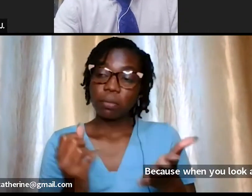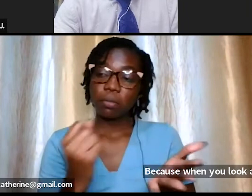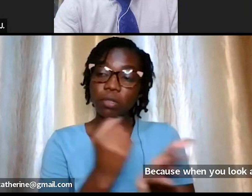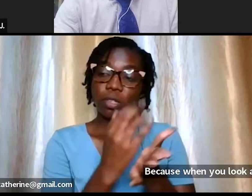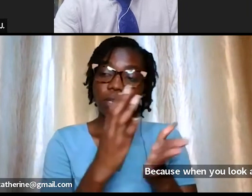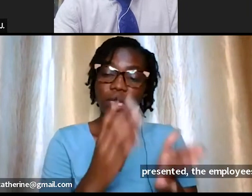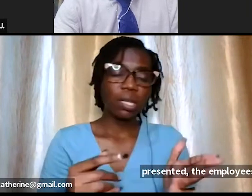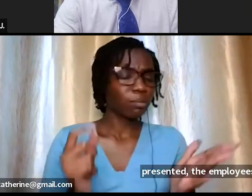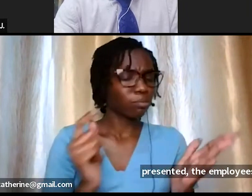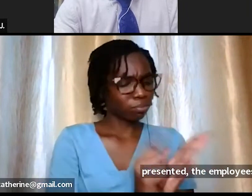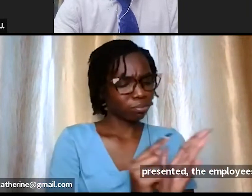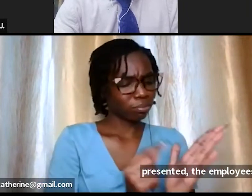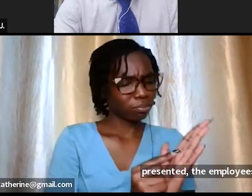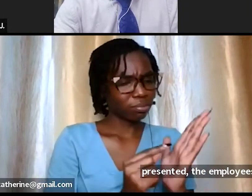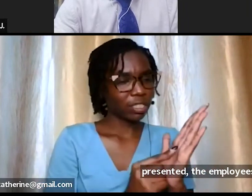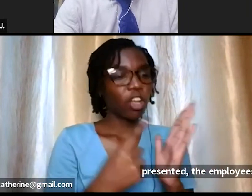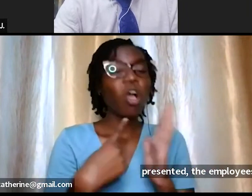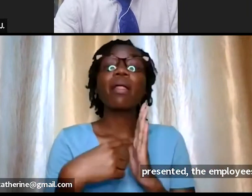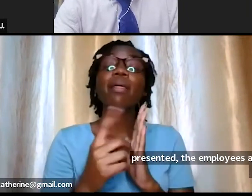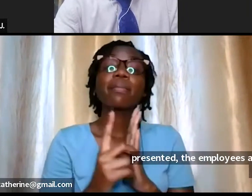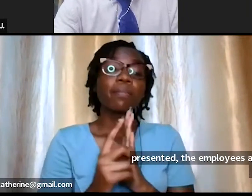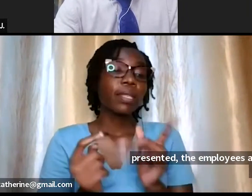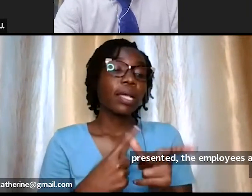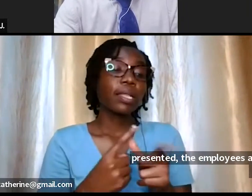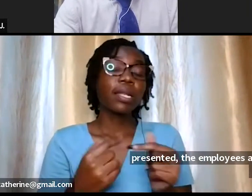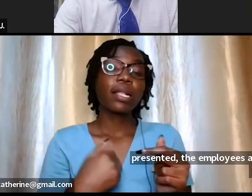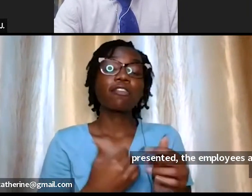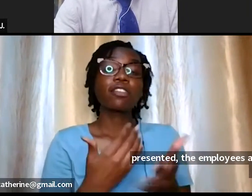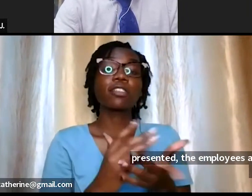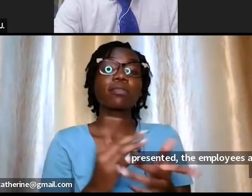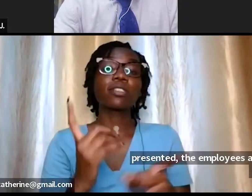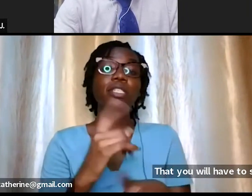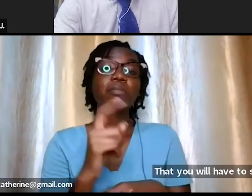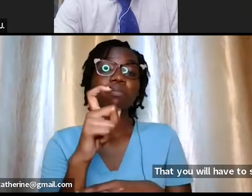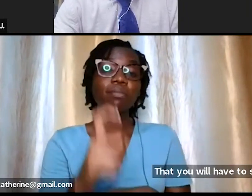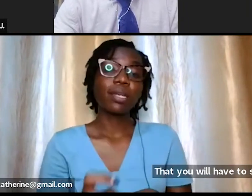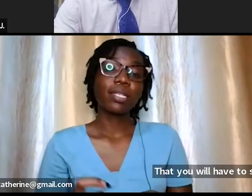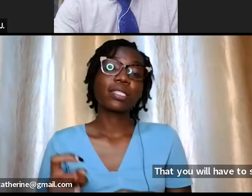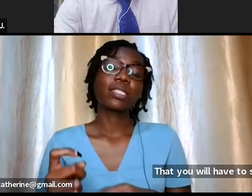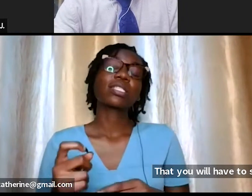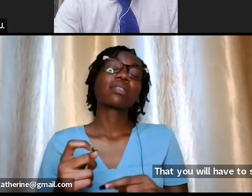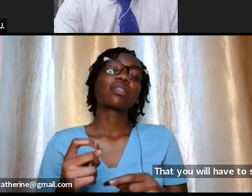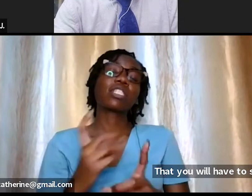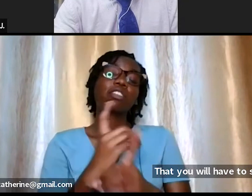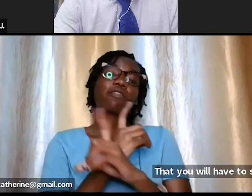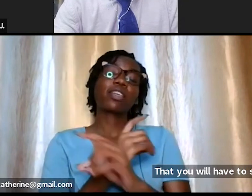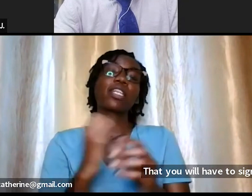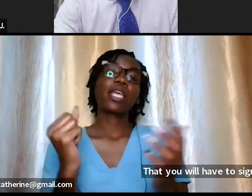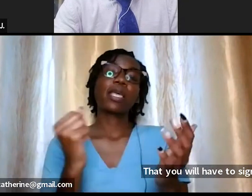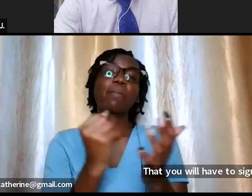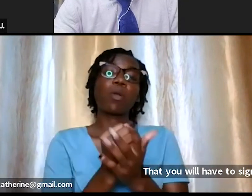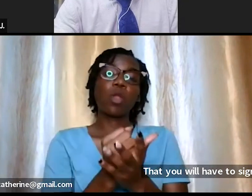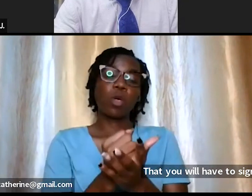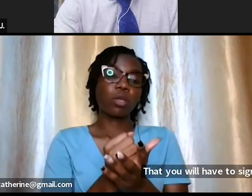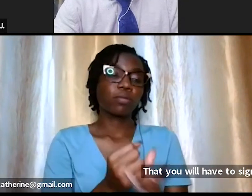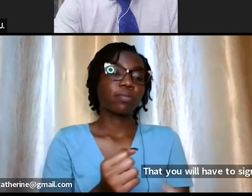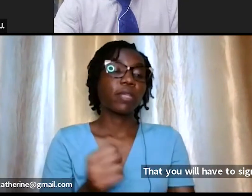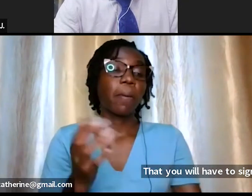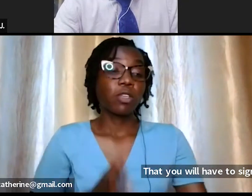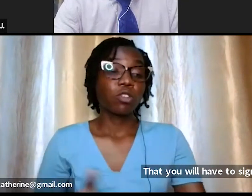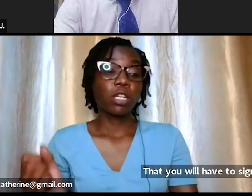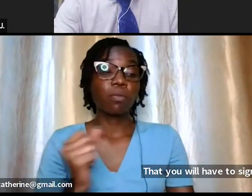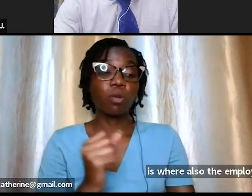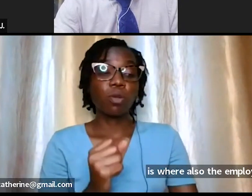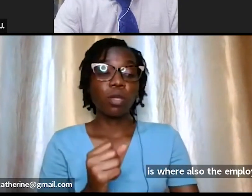then there are days that you will have to side with the employee. And that is where also the employer starts to feel like you